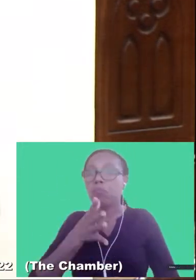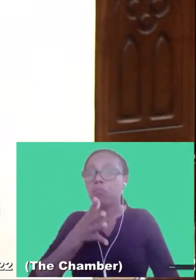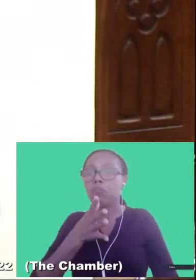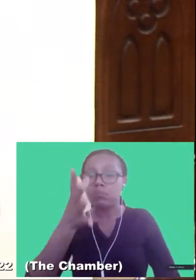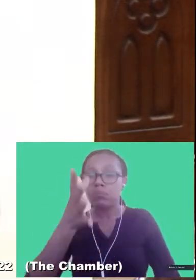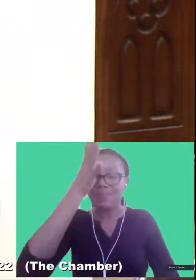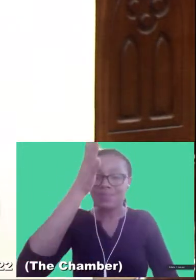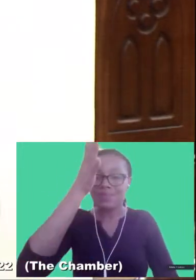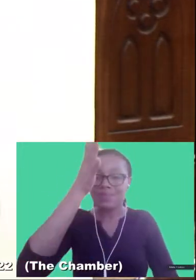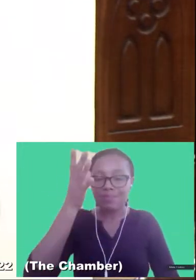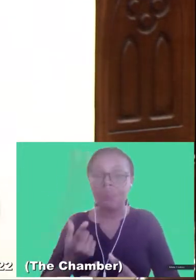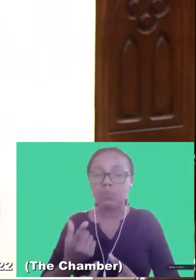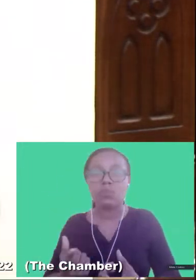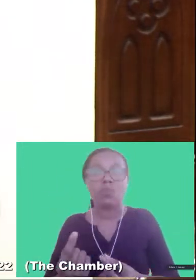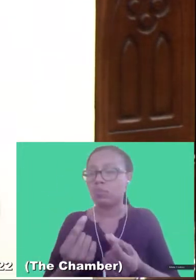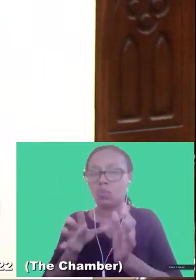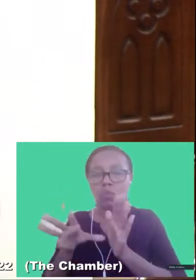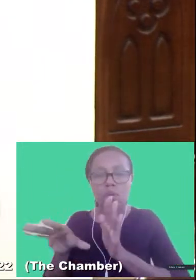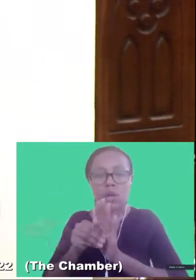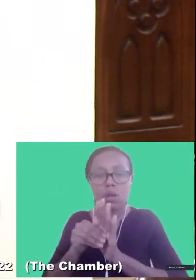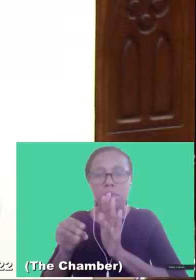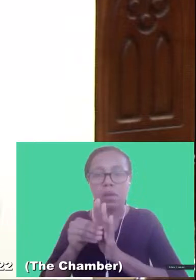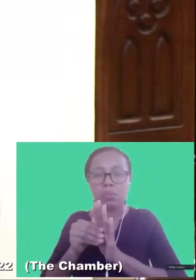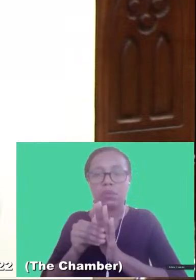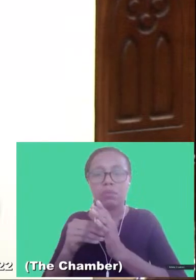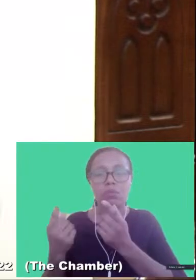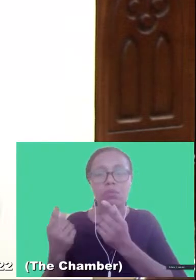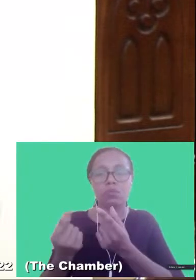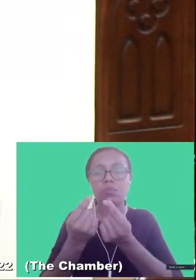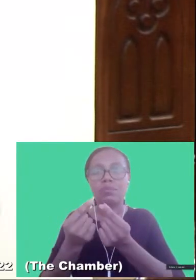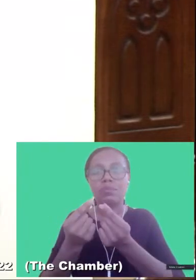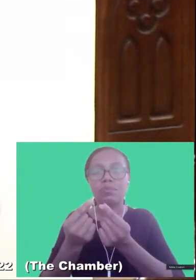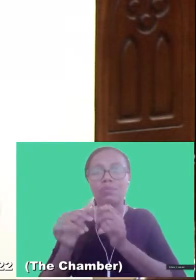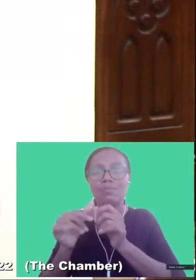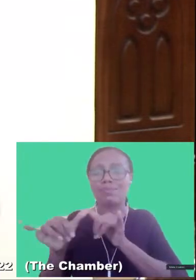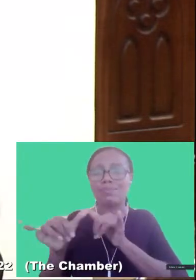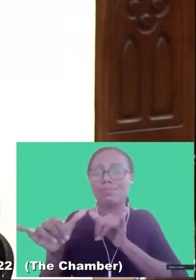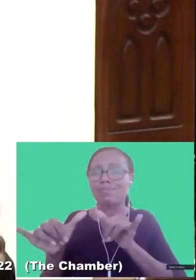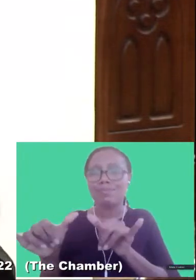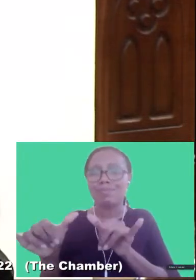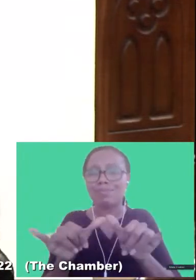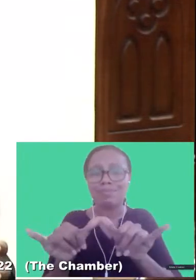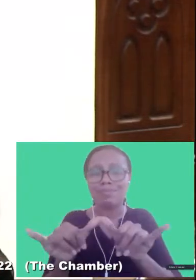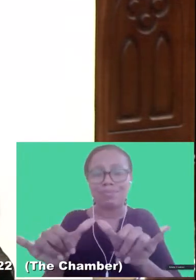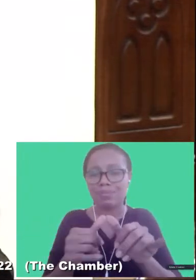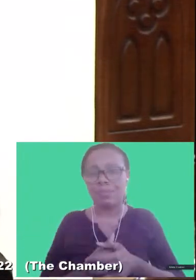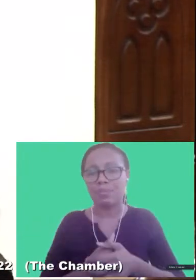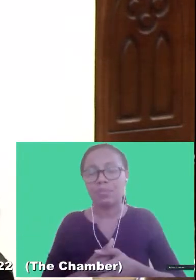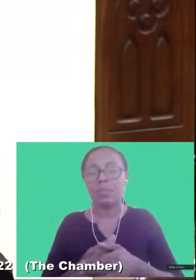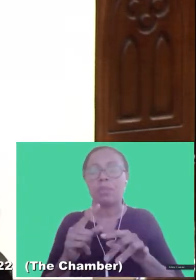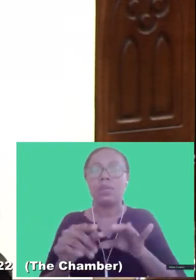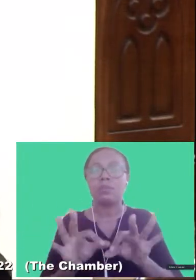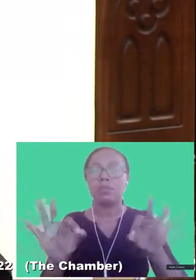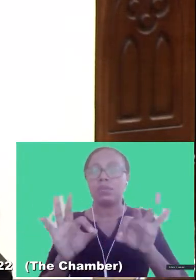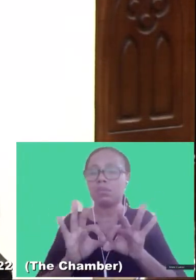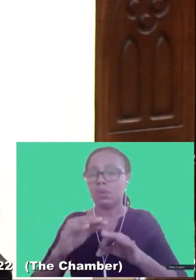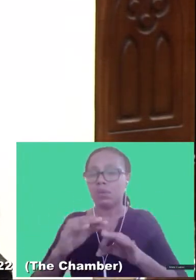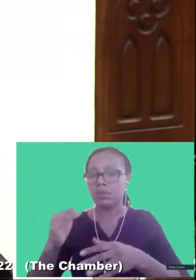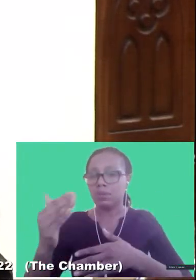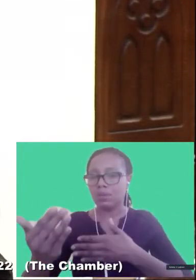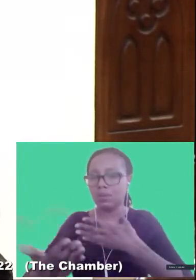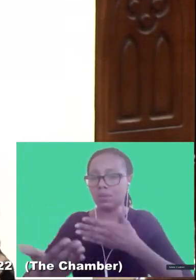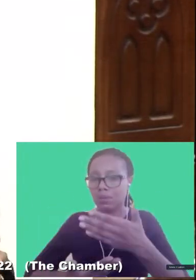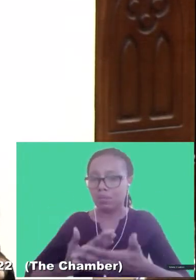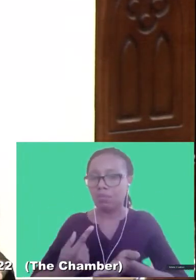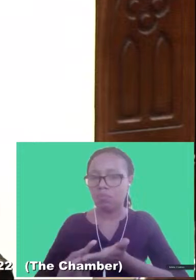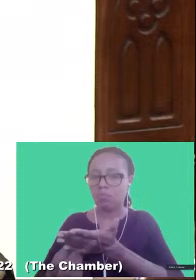them to participate, because we want to work along with them, not only making small finance available to them, but